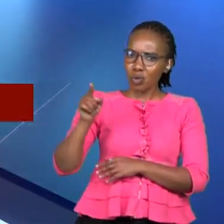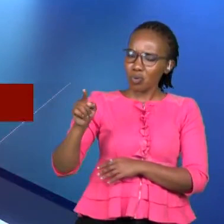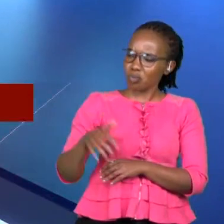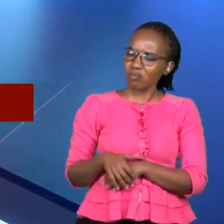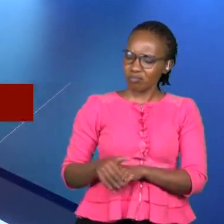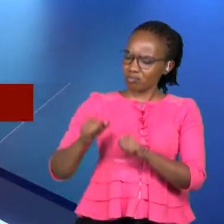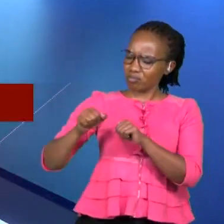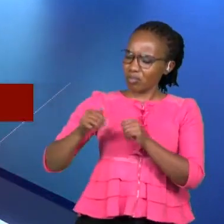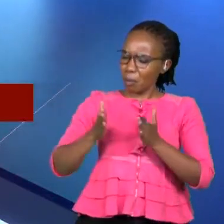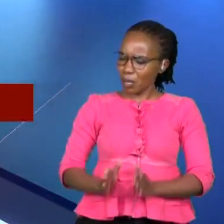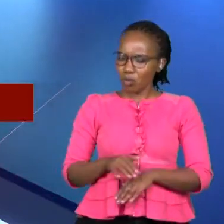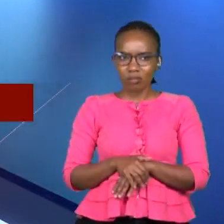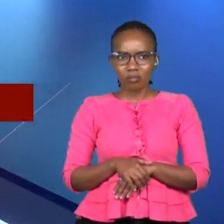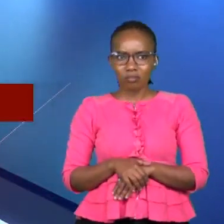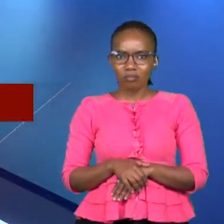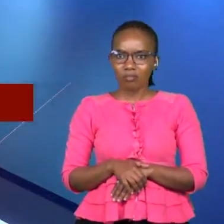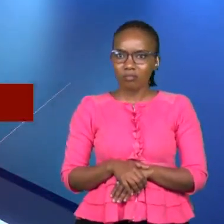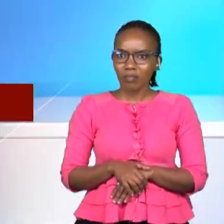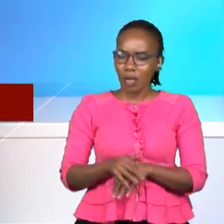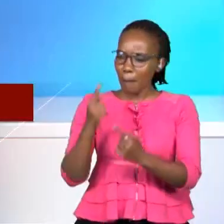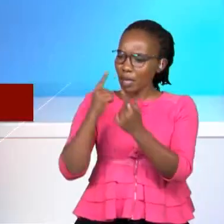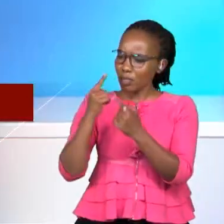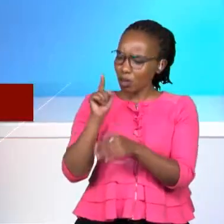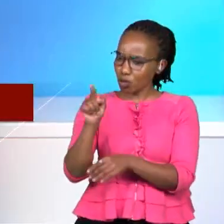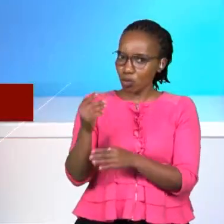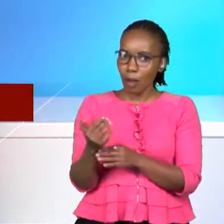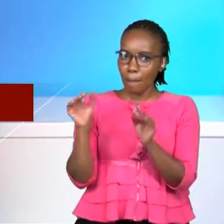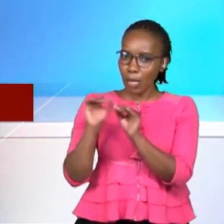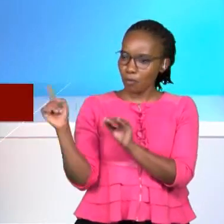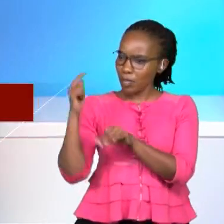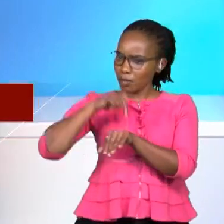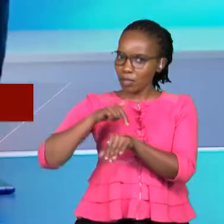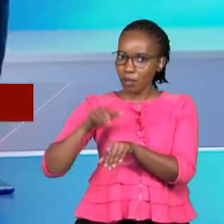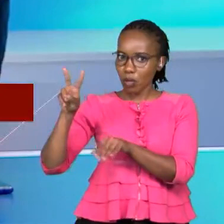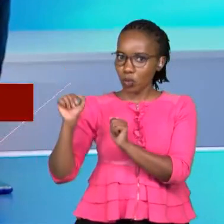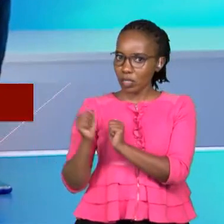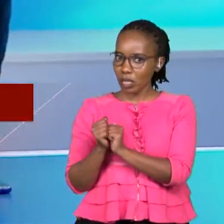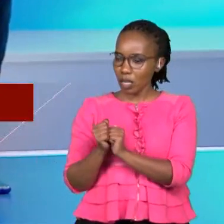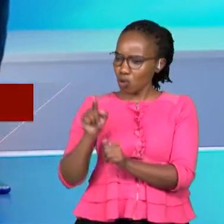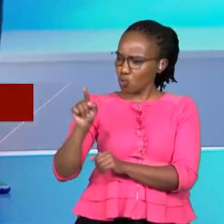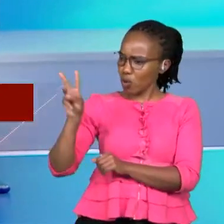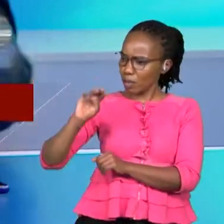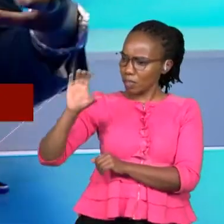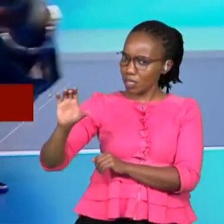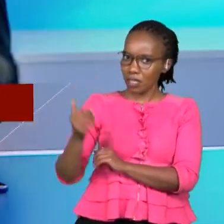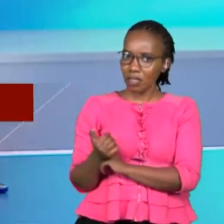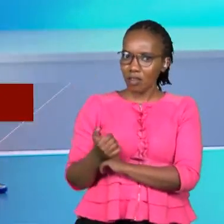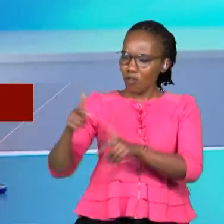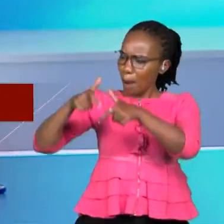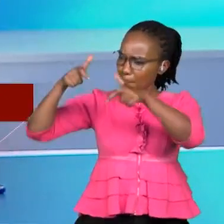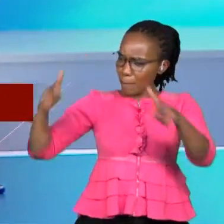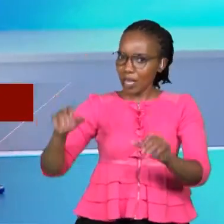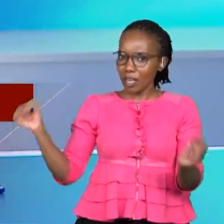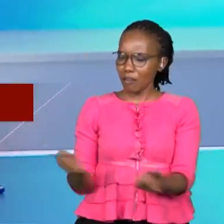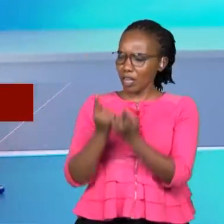brand. You've made a name. Thank you. I was telling you the other day that we met the first time in 2010. You are an MC for a very big event, so you